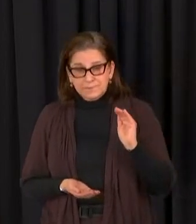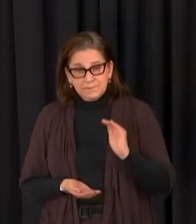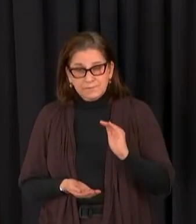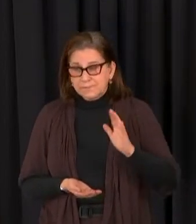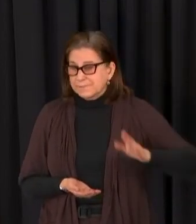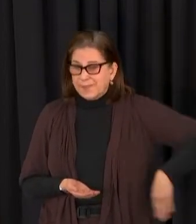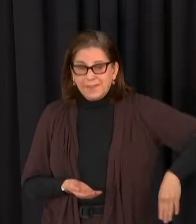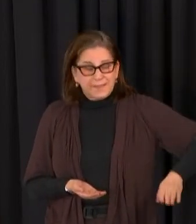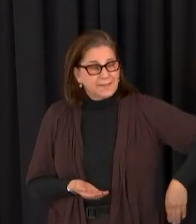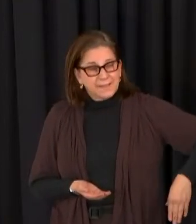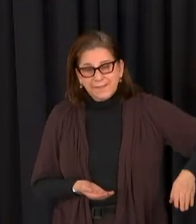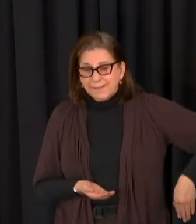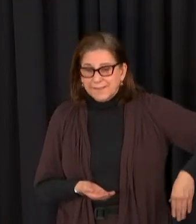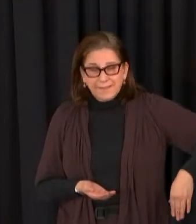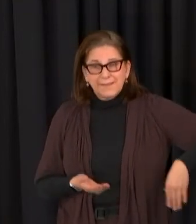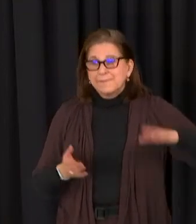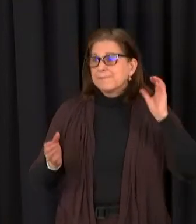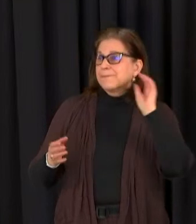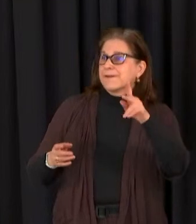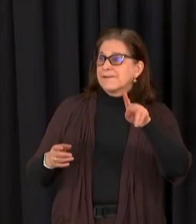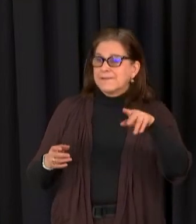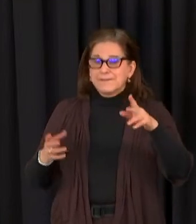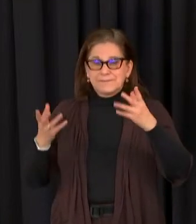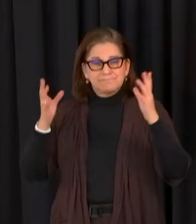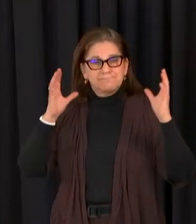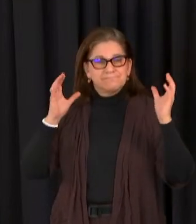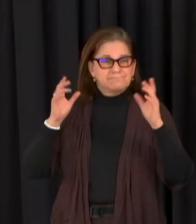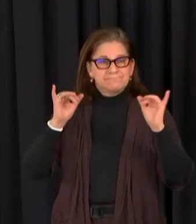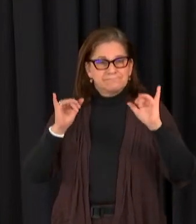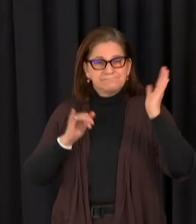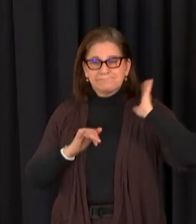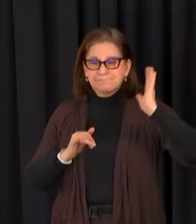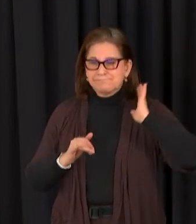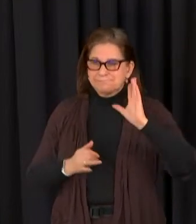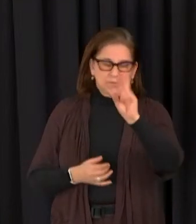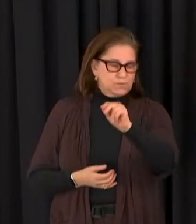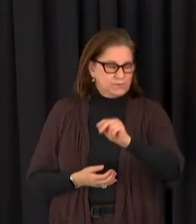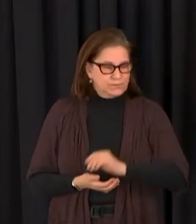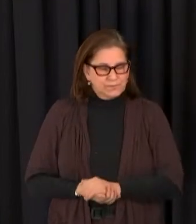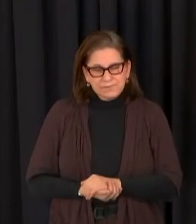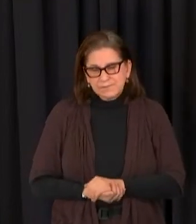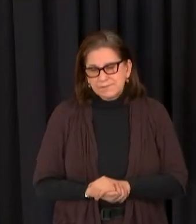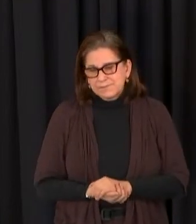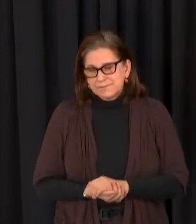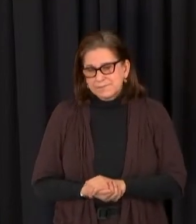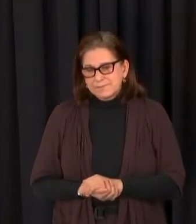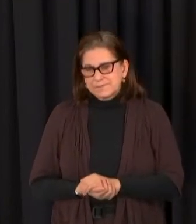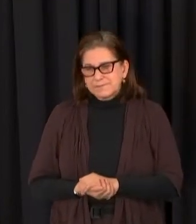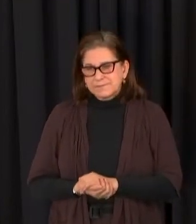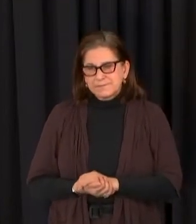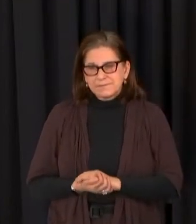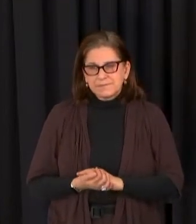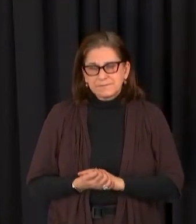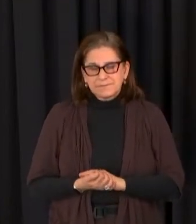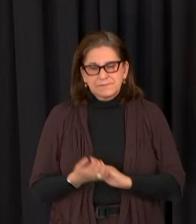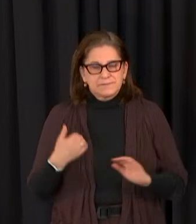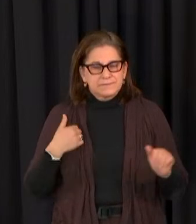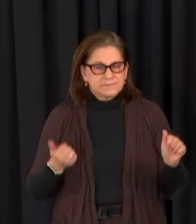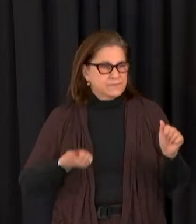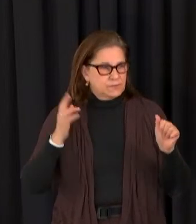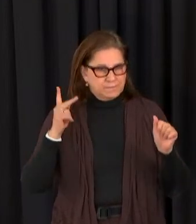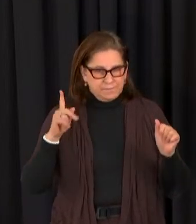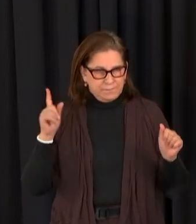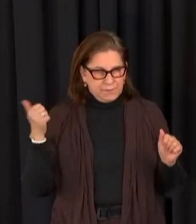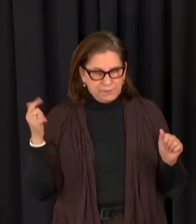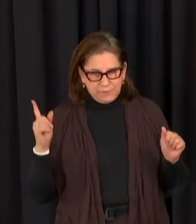not yet back to where we were before the holidays. And follow-up, please. This is on another